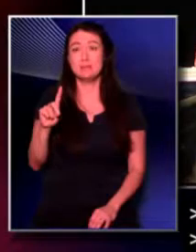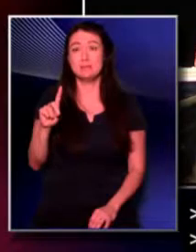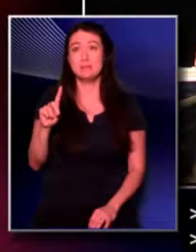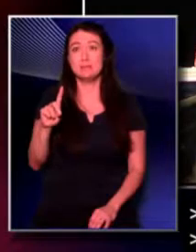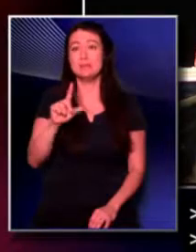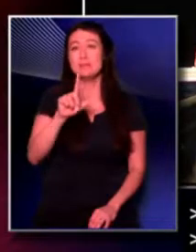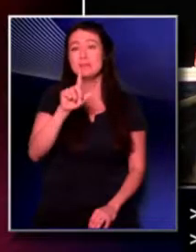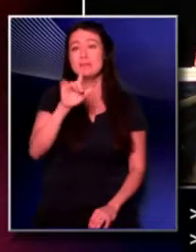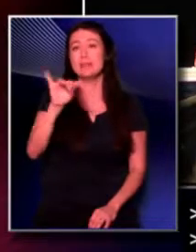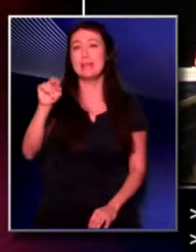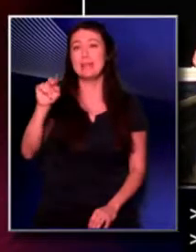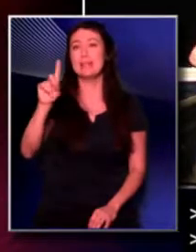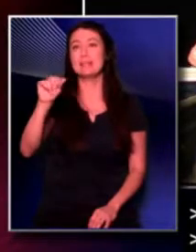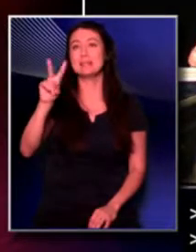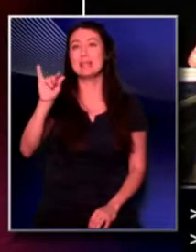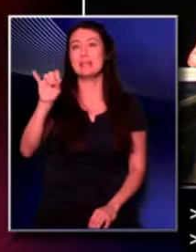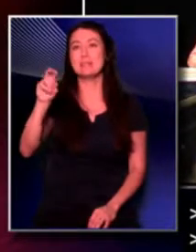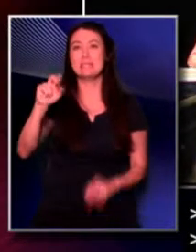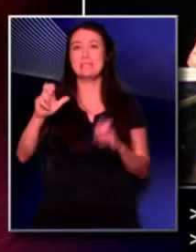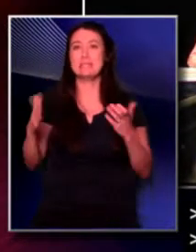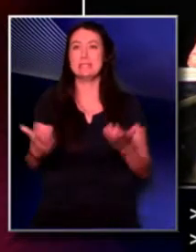Lynn Davison is here.